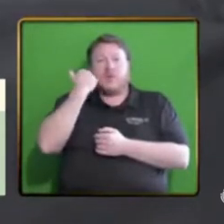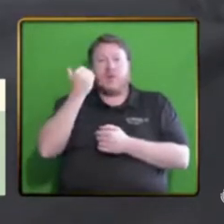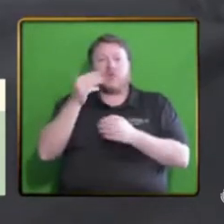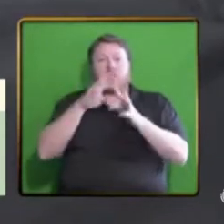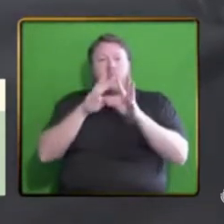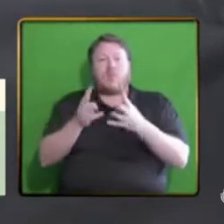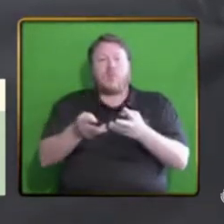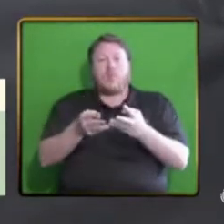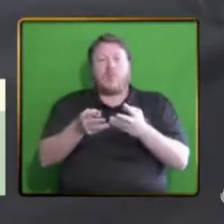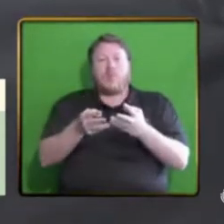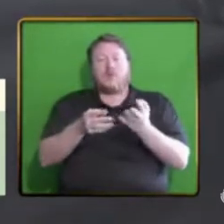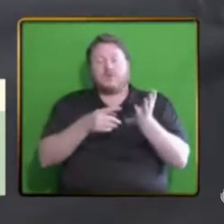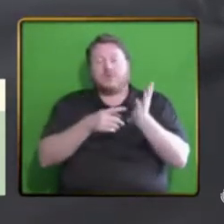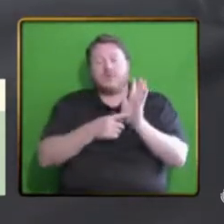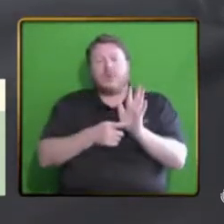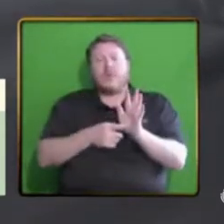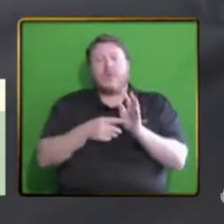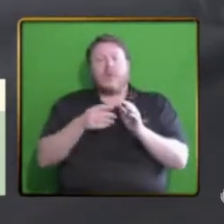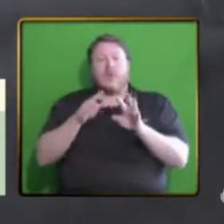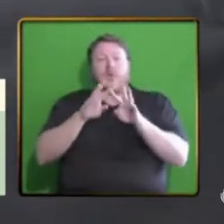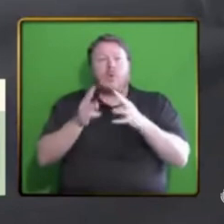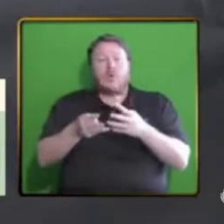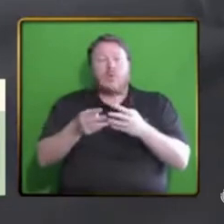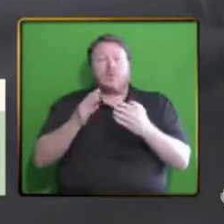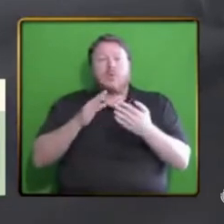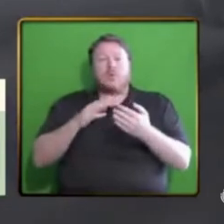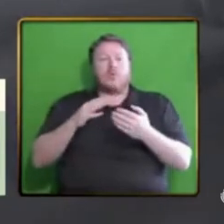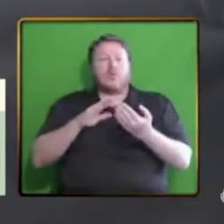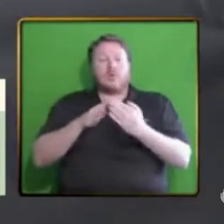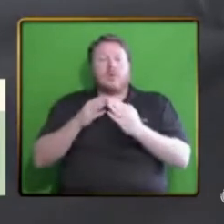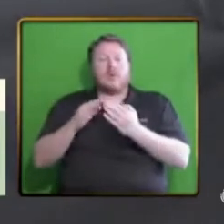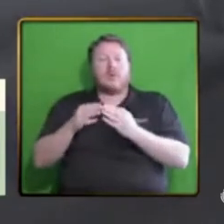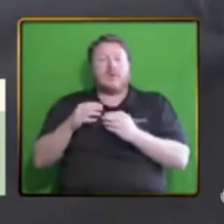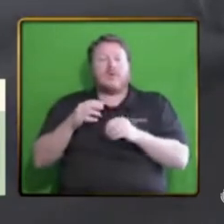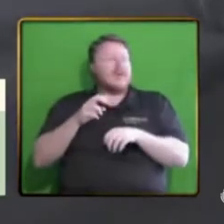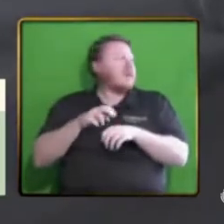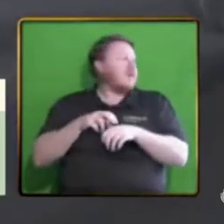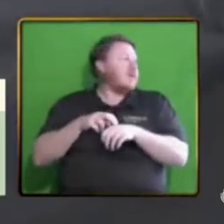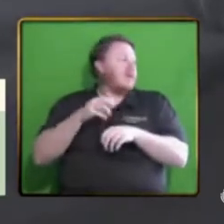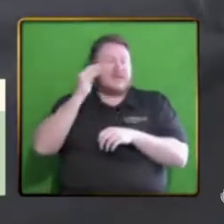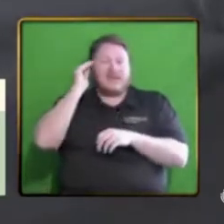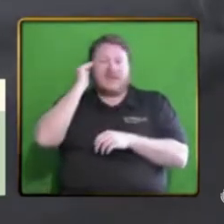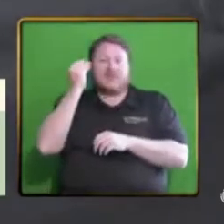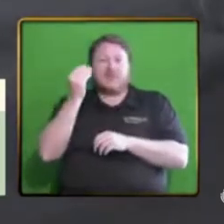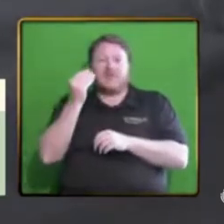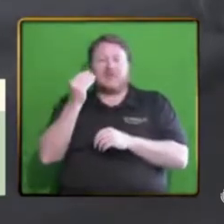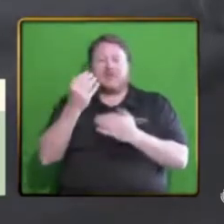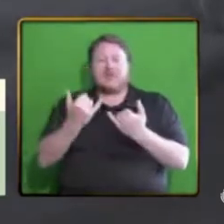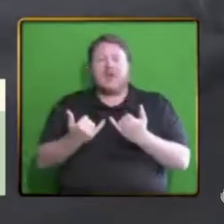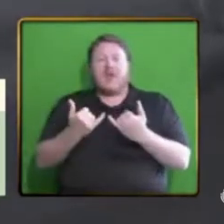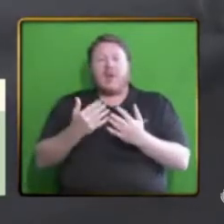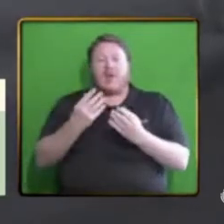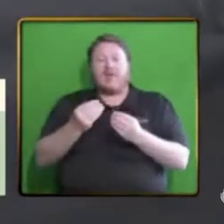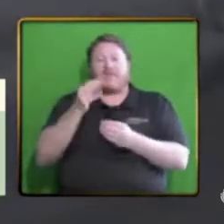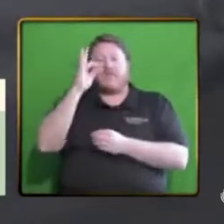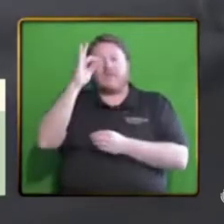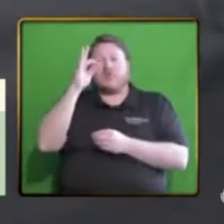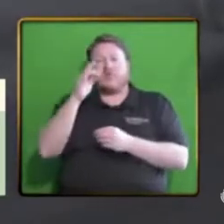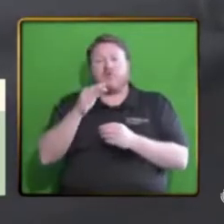consensus for the global community to protect the needs and interests of present and future